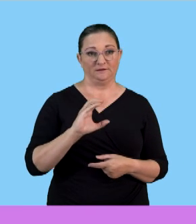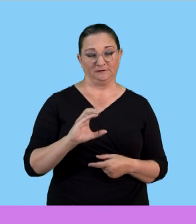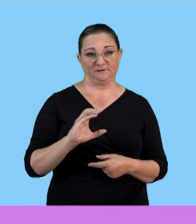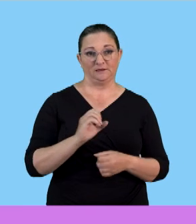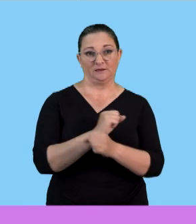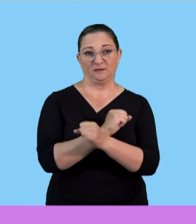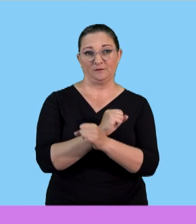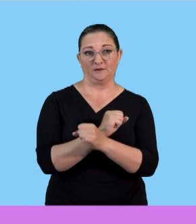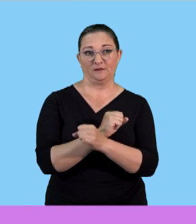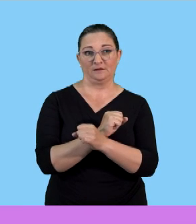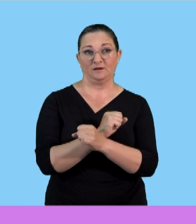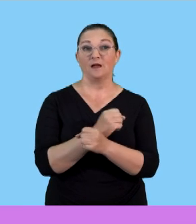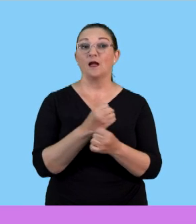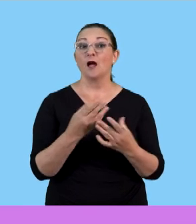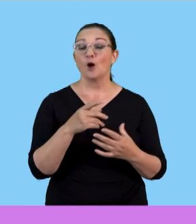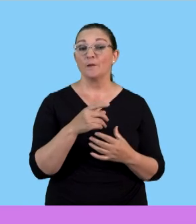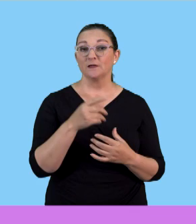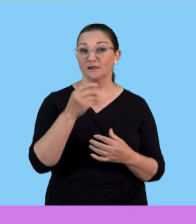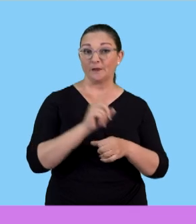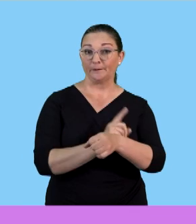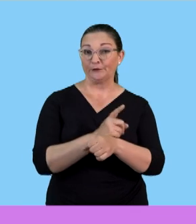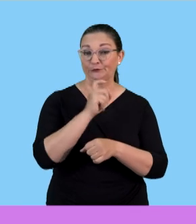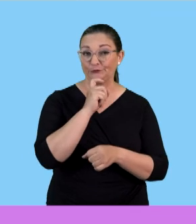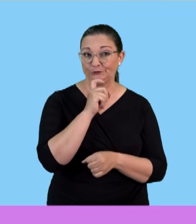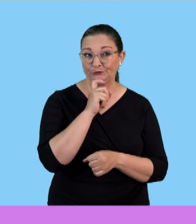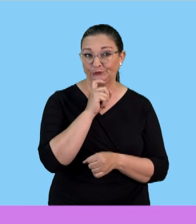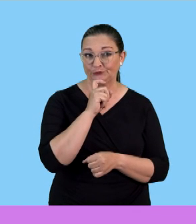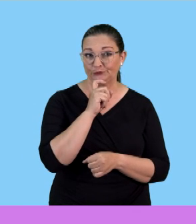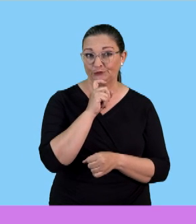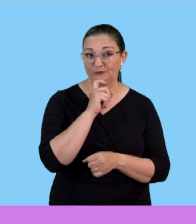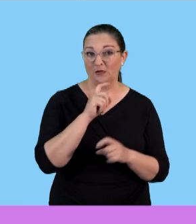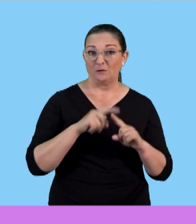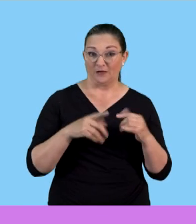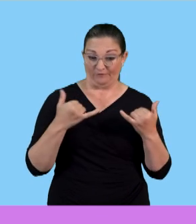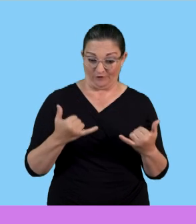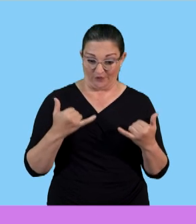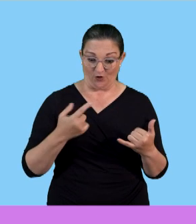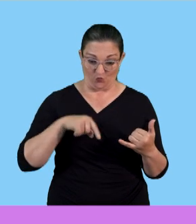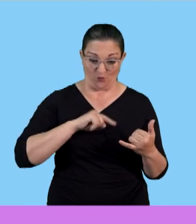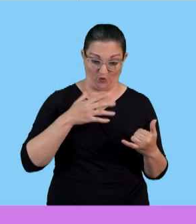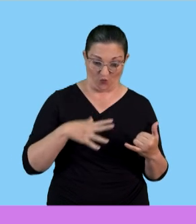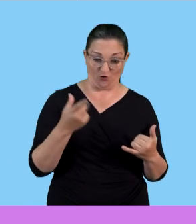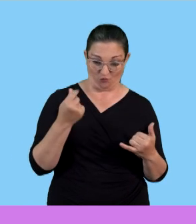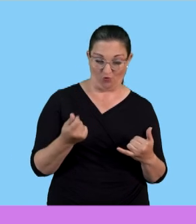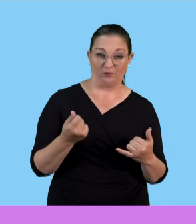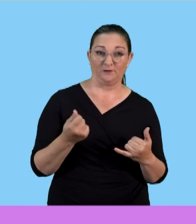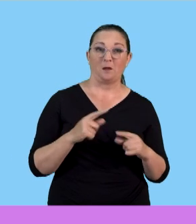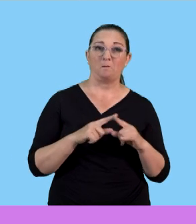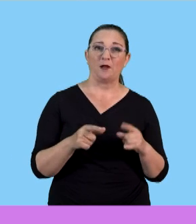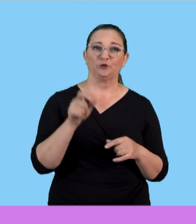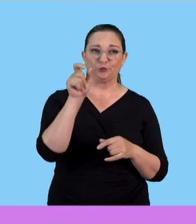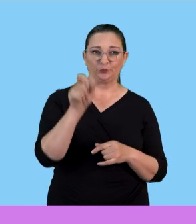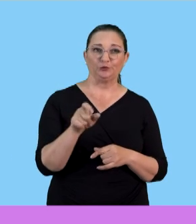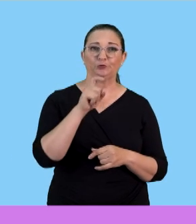80 cents multiplied by the number of minutes used. So in this case, for us to find the cost, this person